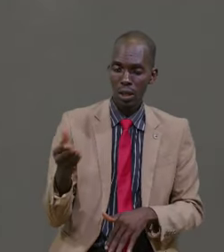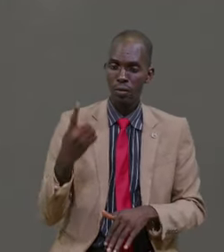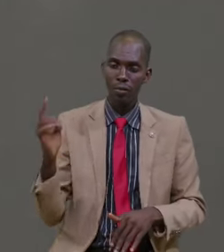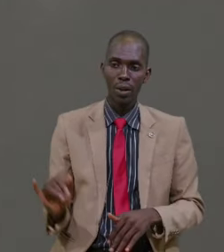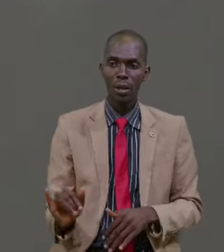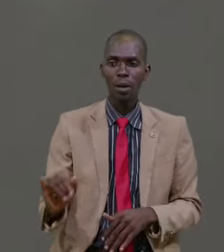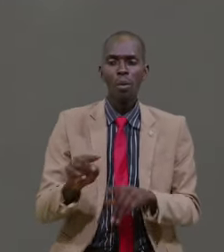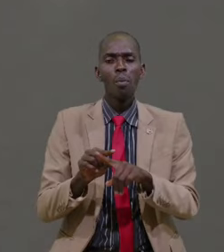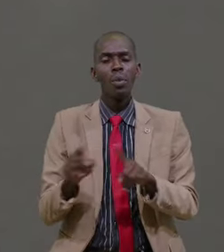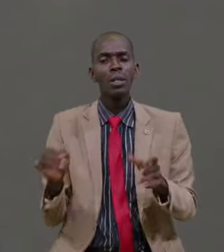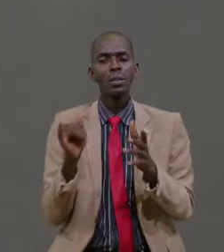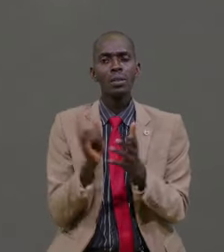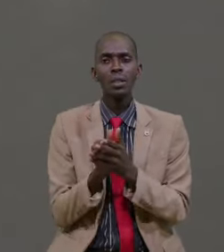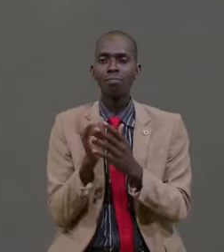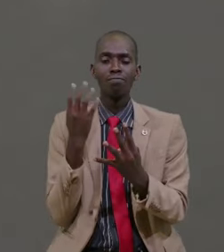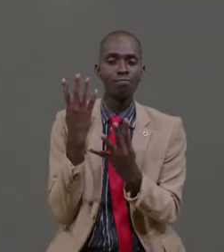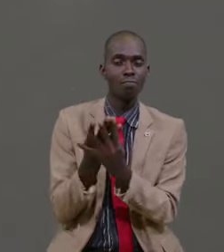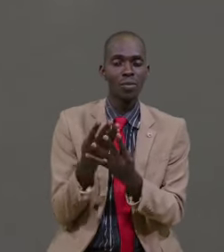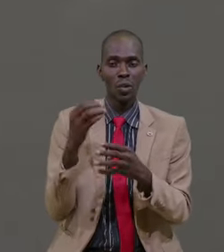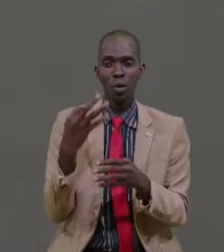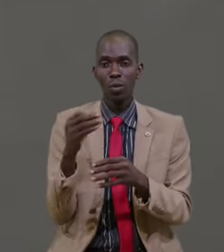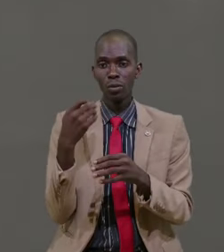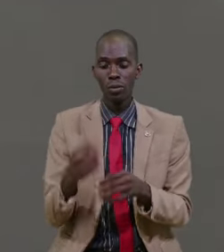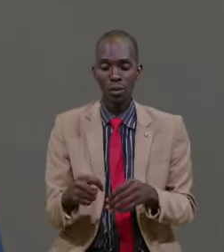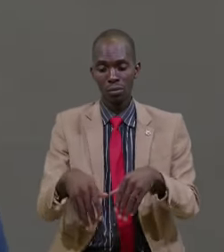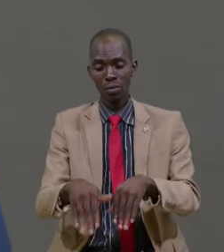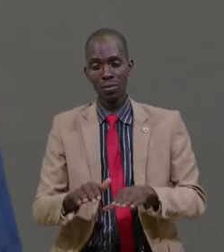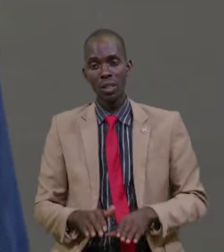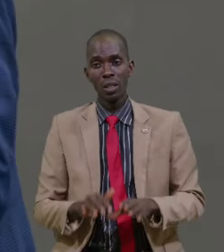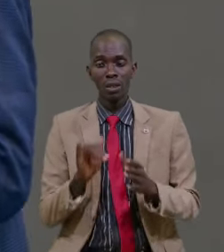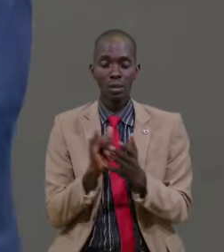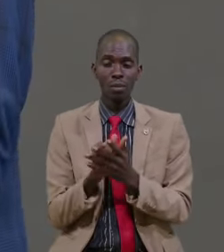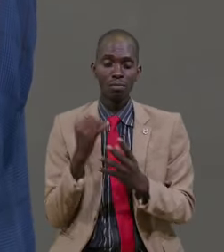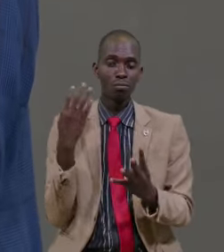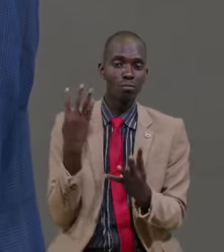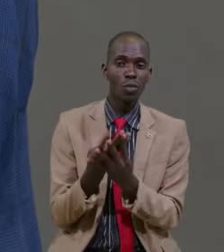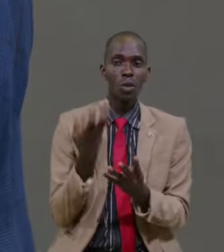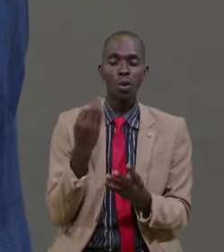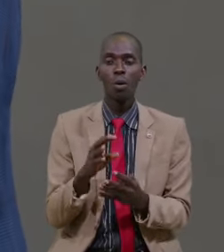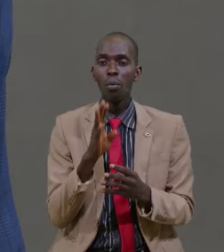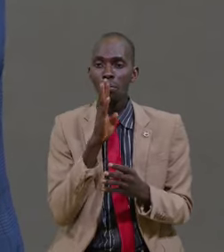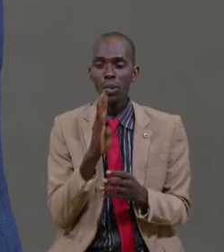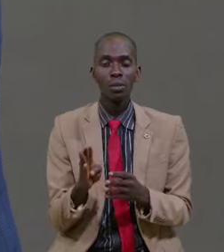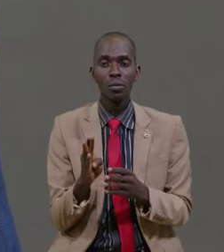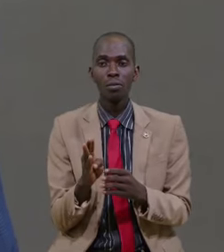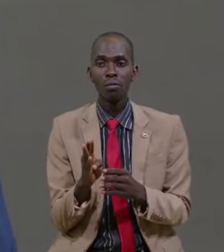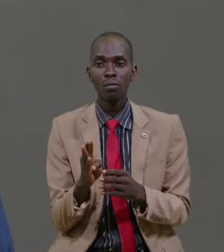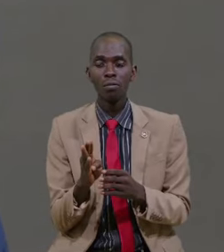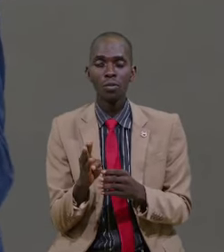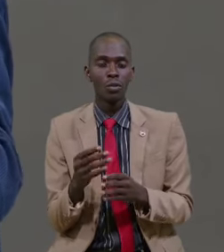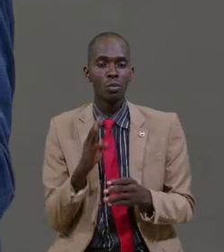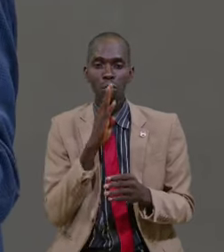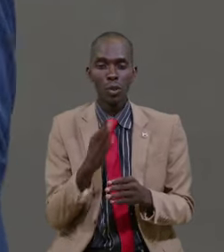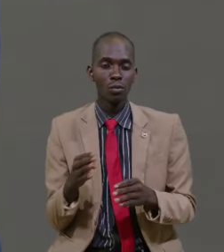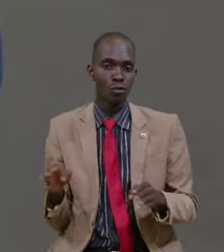that captivity of the grave, that captivity of being stolen, being overwhelmed